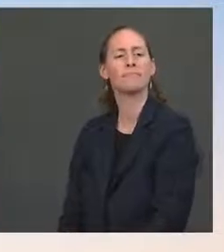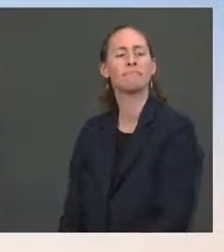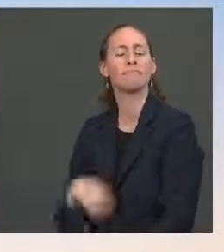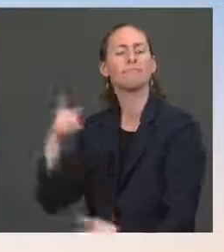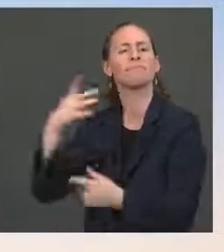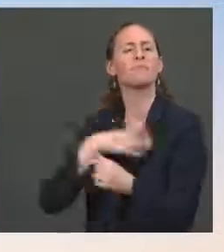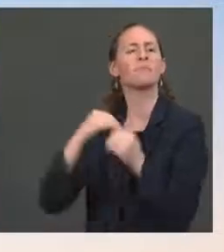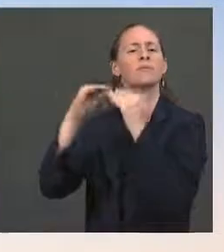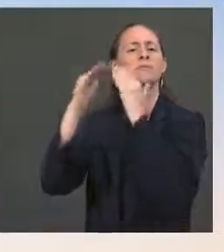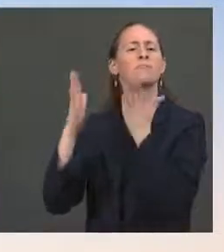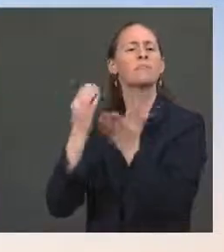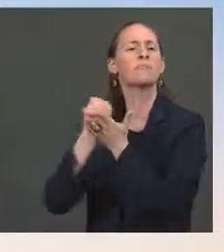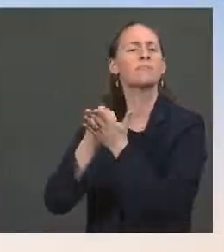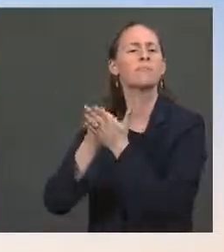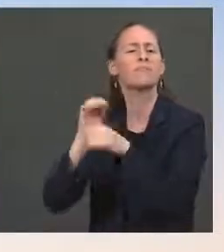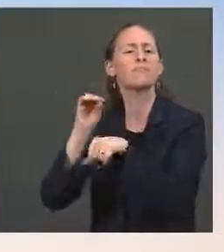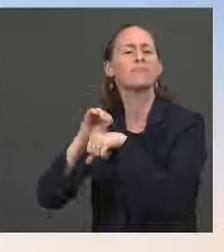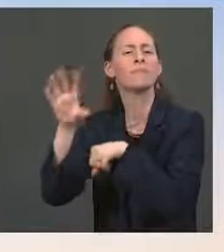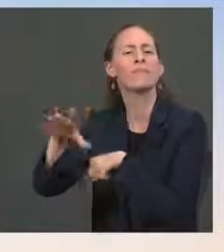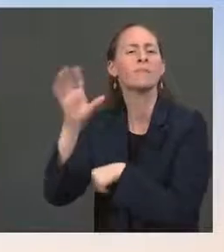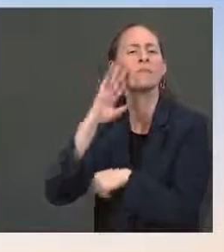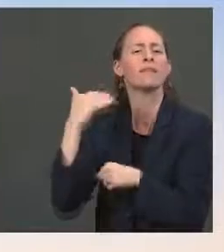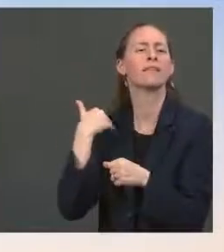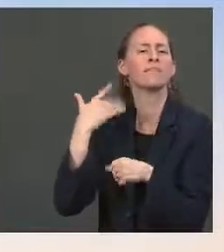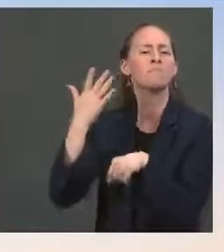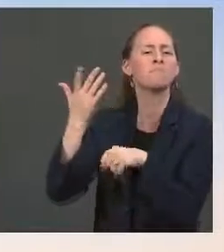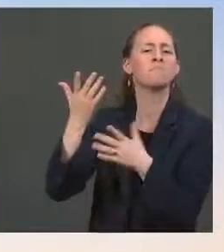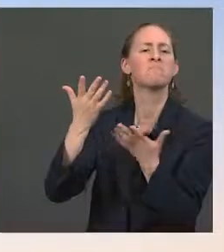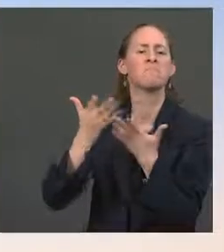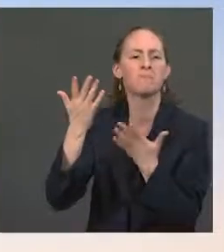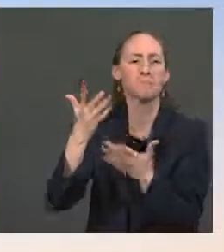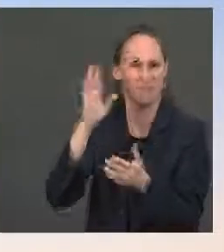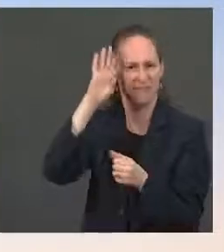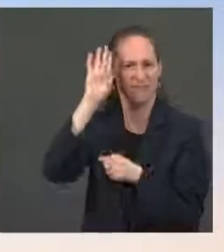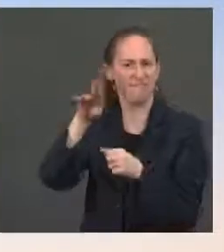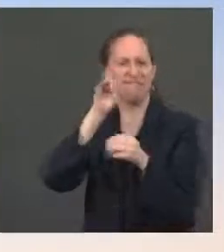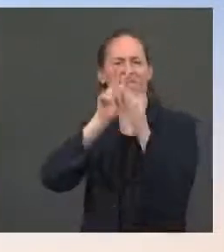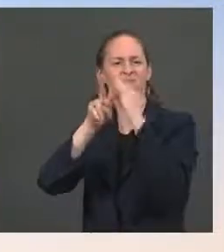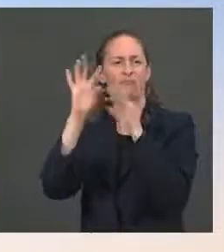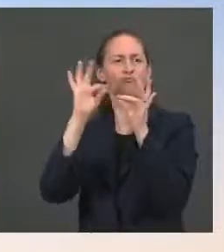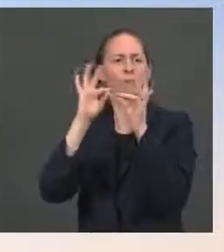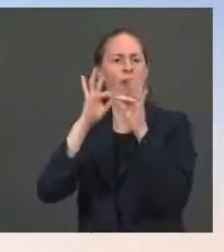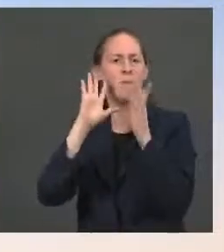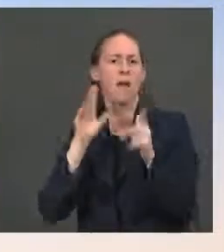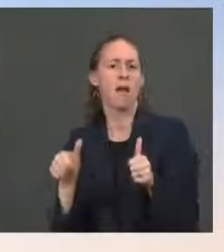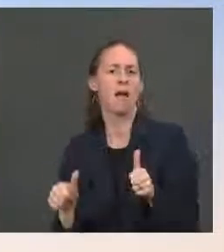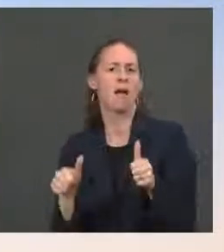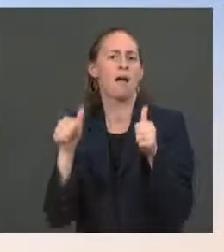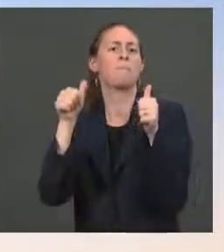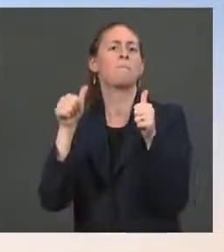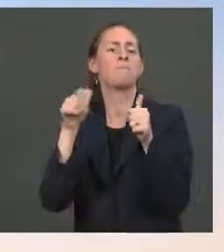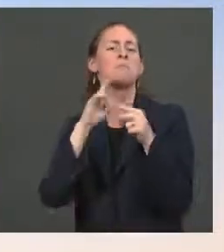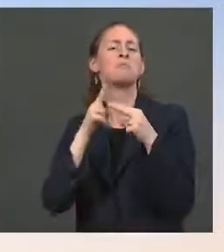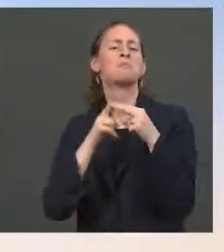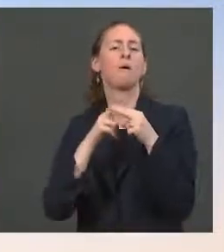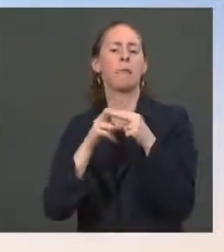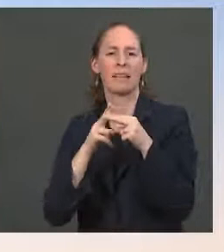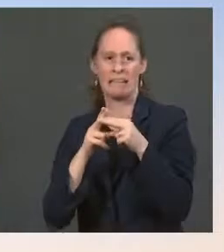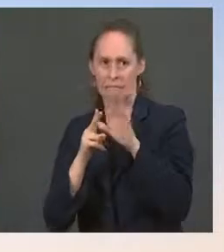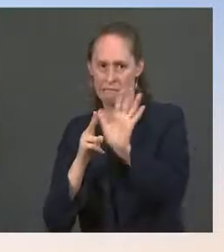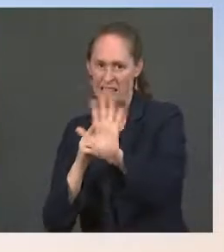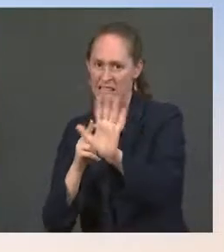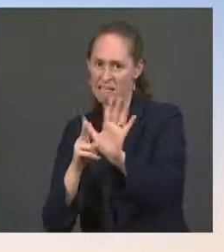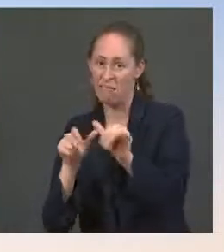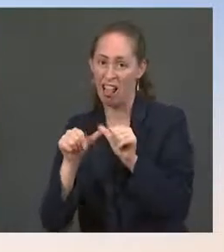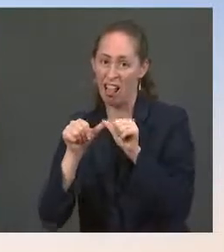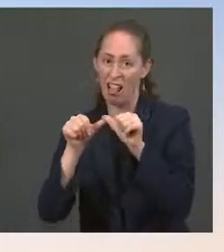inflation, but now we're seeing more reports that this is, going to be more long-term, maybe well into next year. Did the White House misjudge the